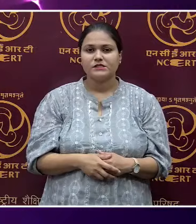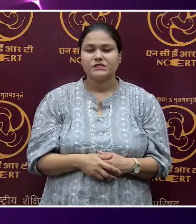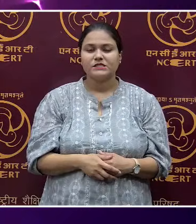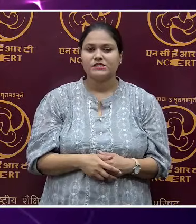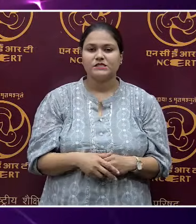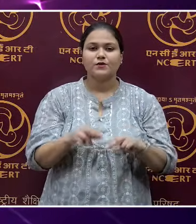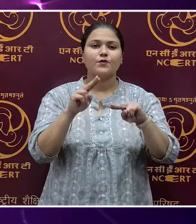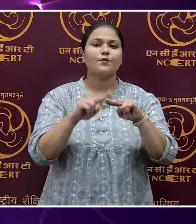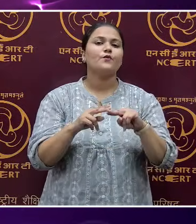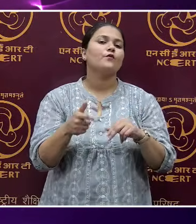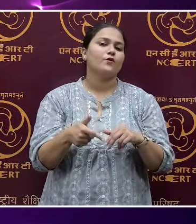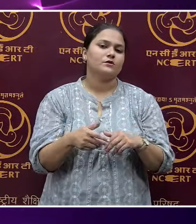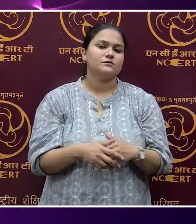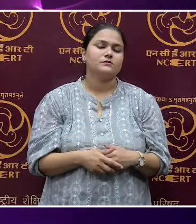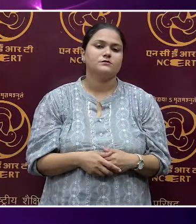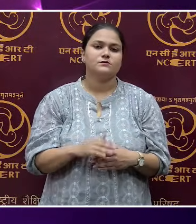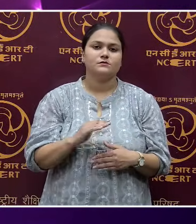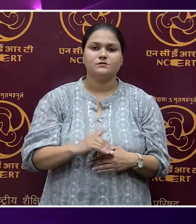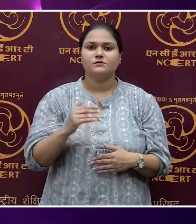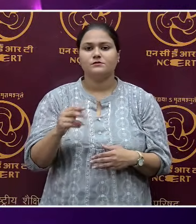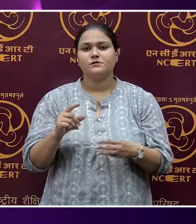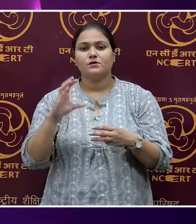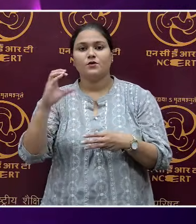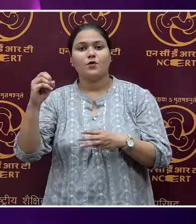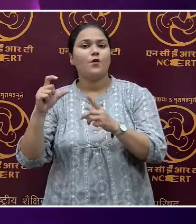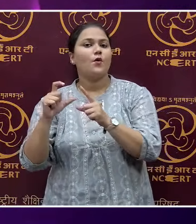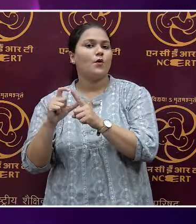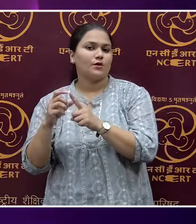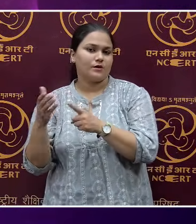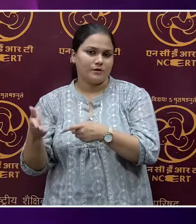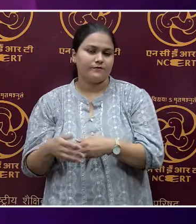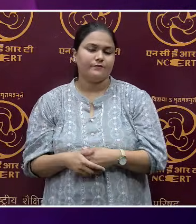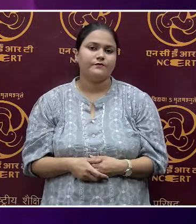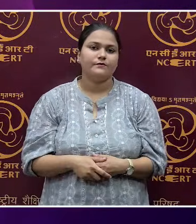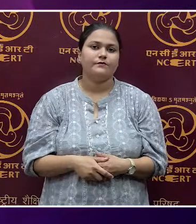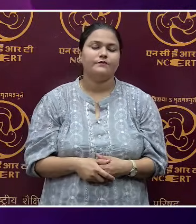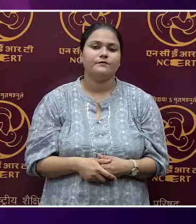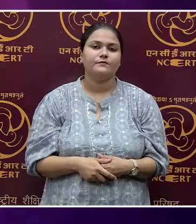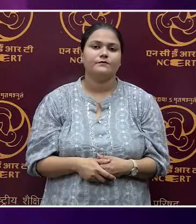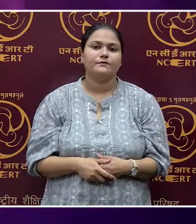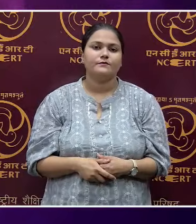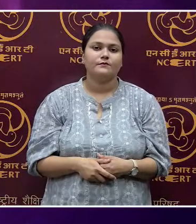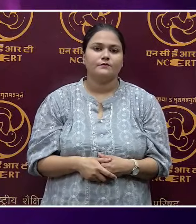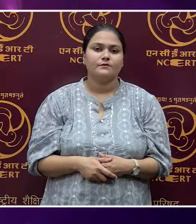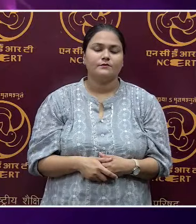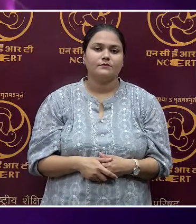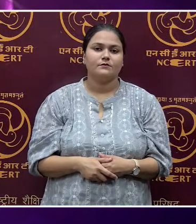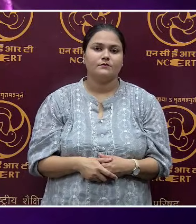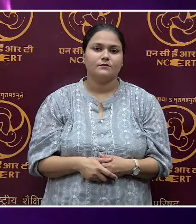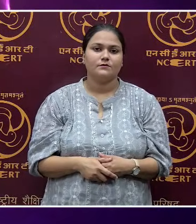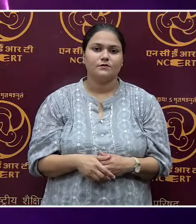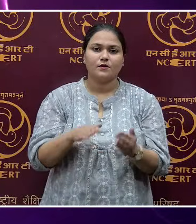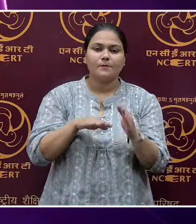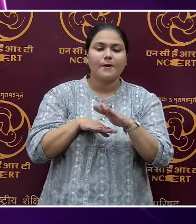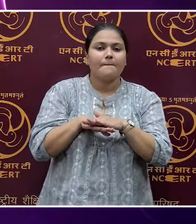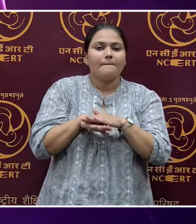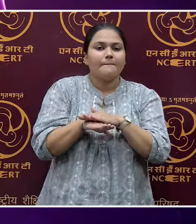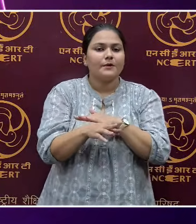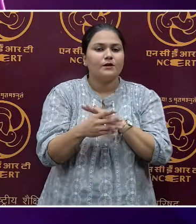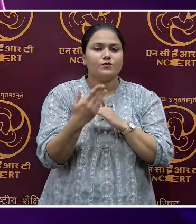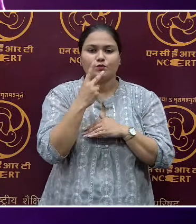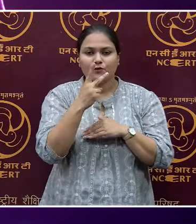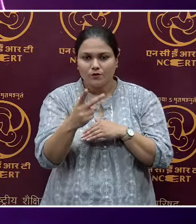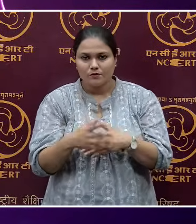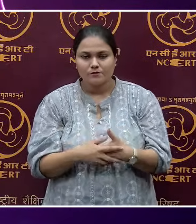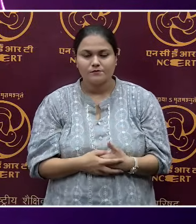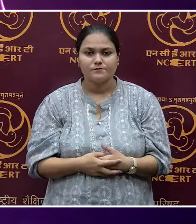satisfying the condition. It will go to the else condition. So after that, it will print the label here. What is in